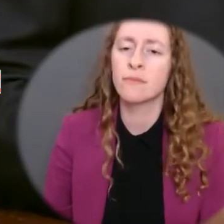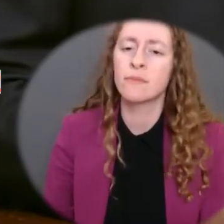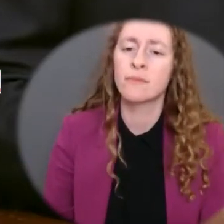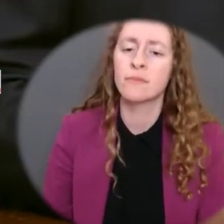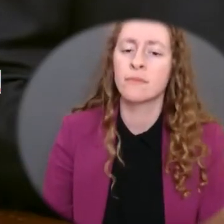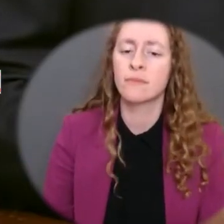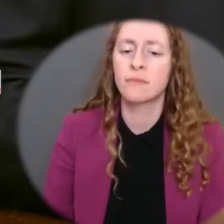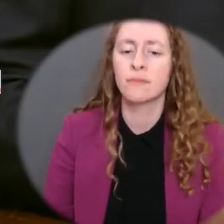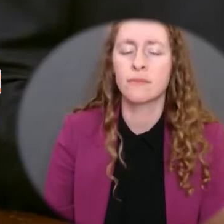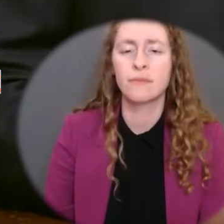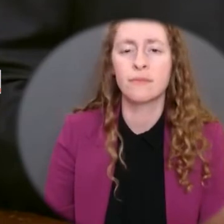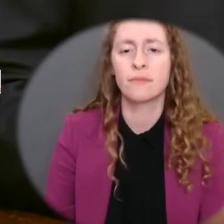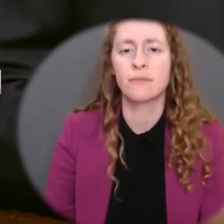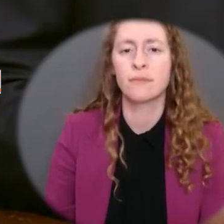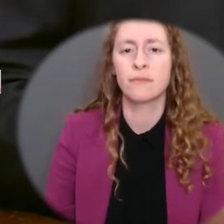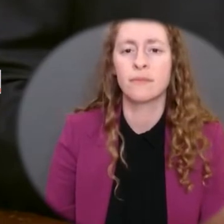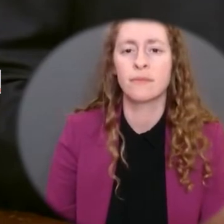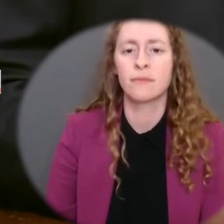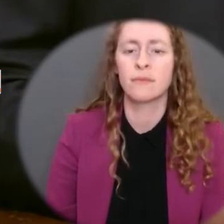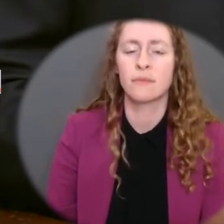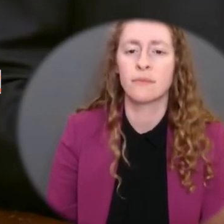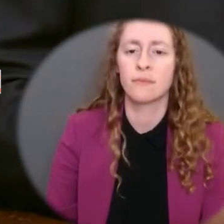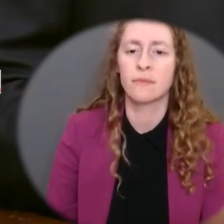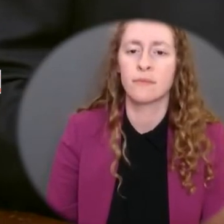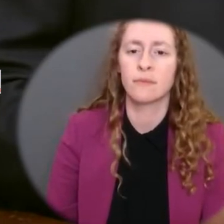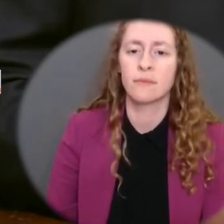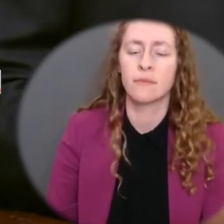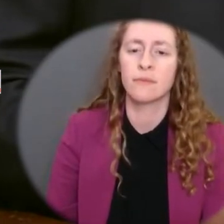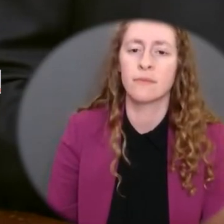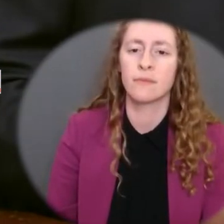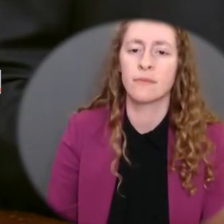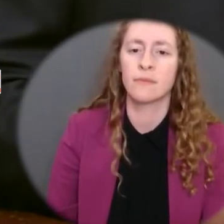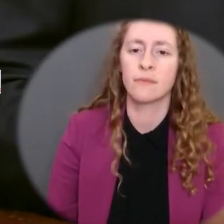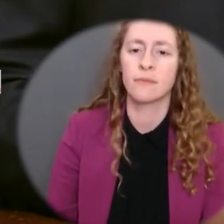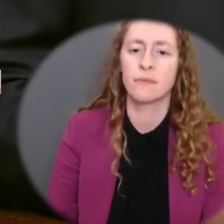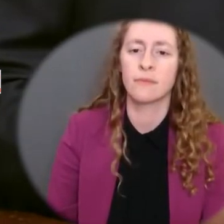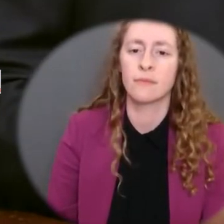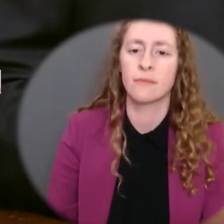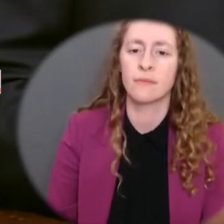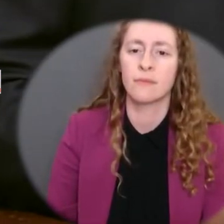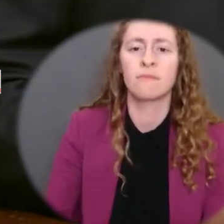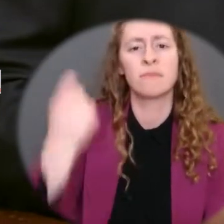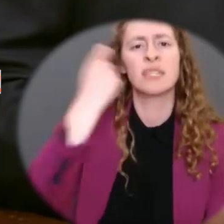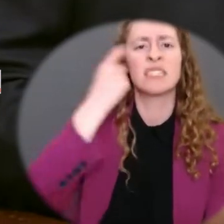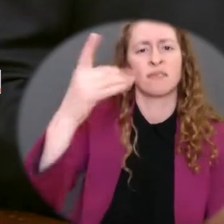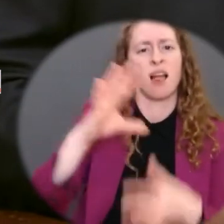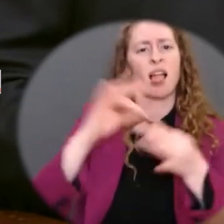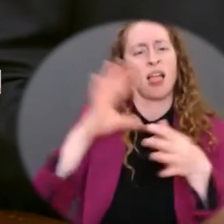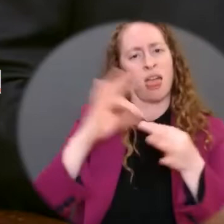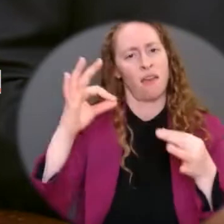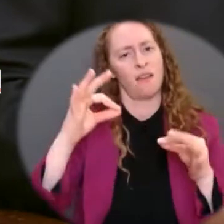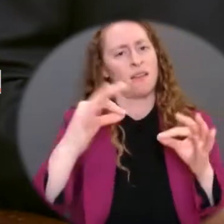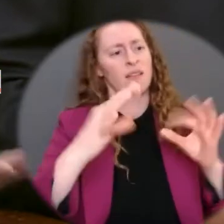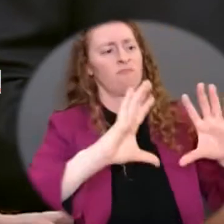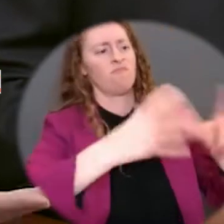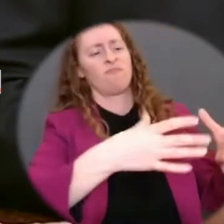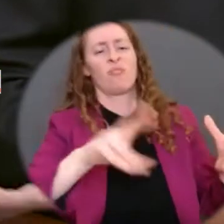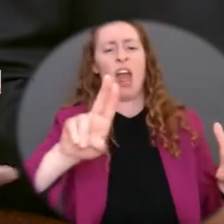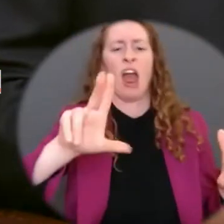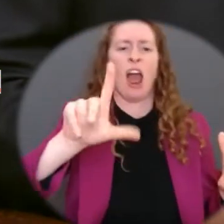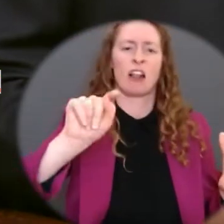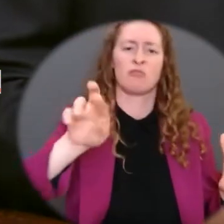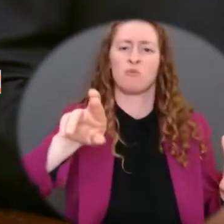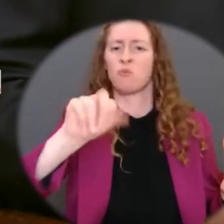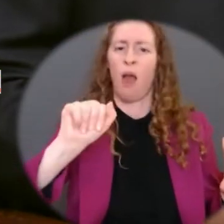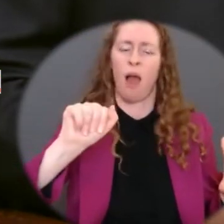it was written, quote, to congressional Republicans' ultra-MAGA plan to raise taxes. Now, the Washington Post has called that claim false, that there is a